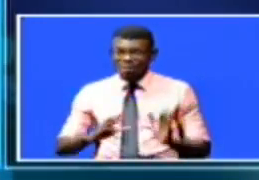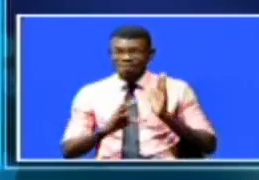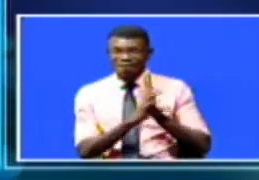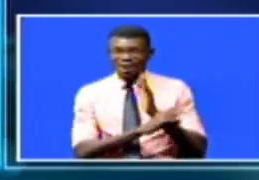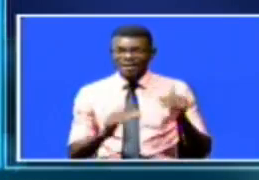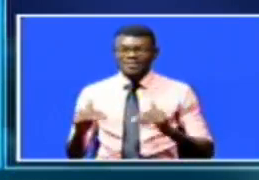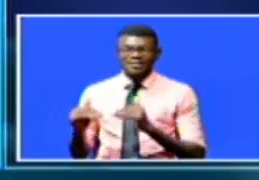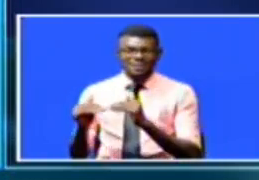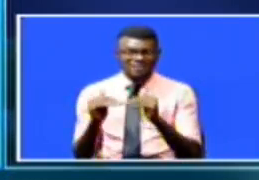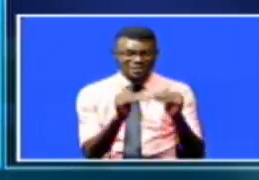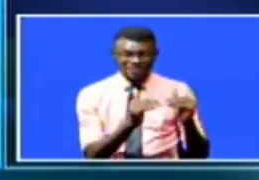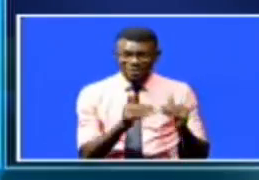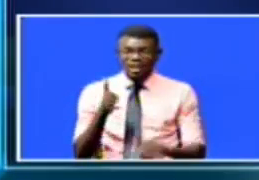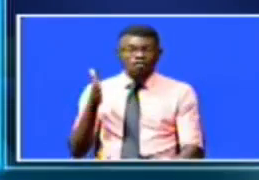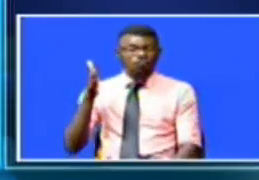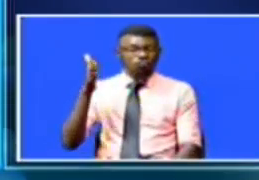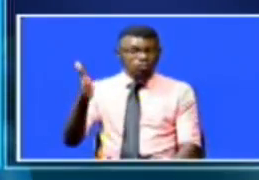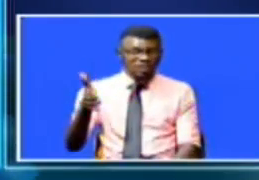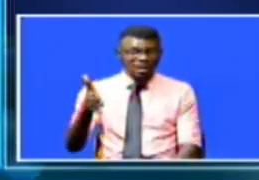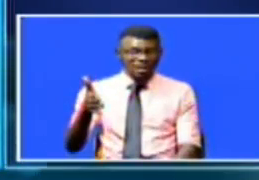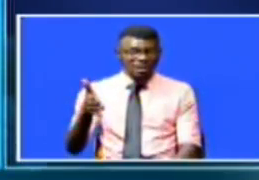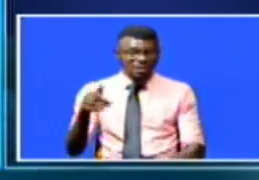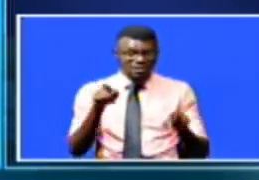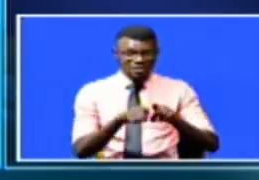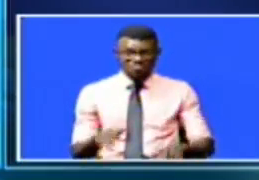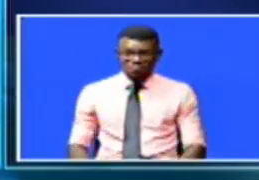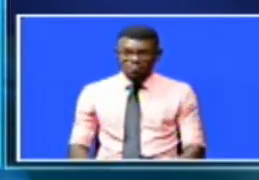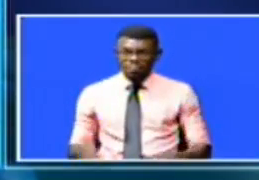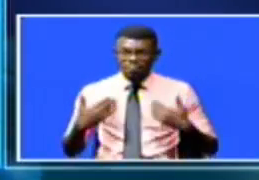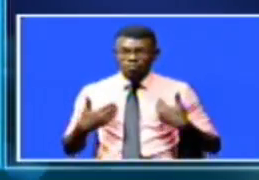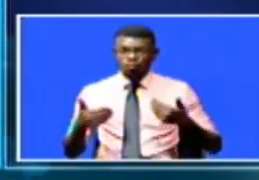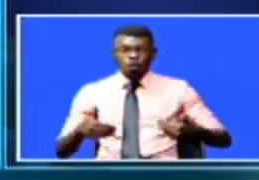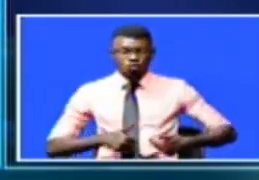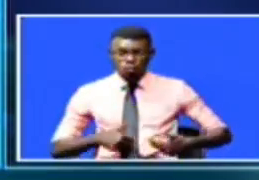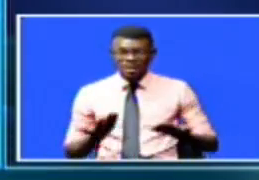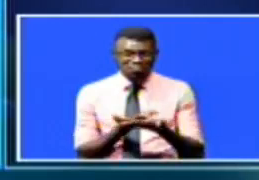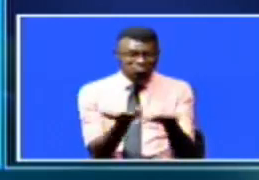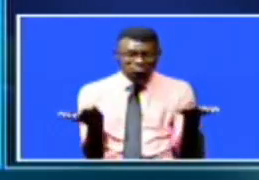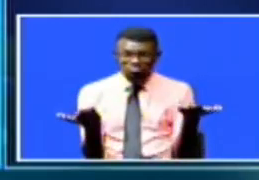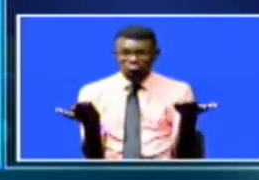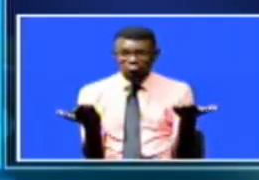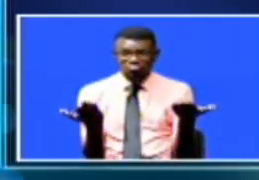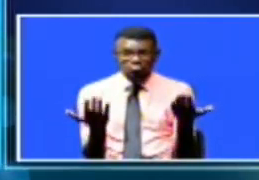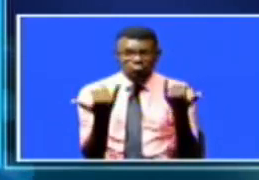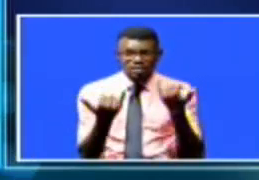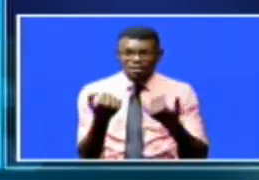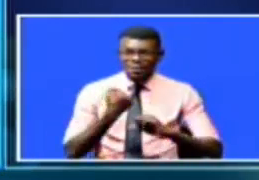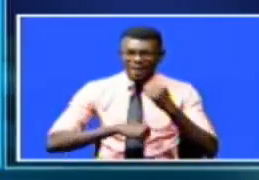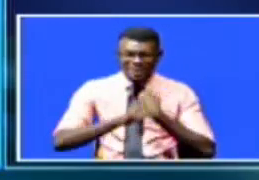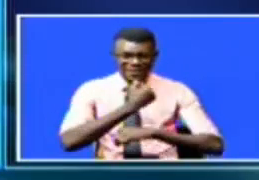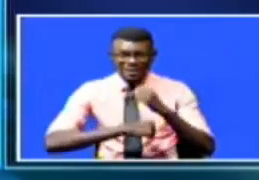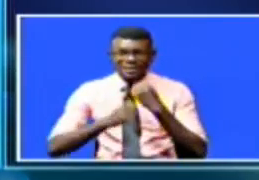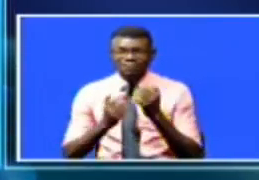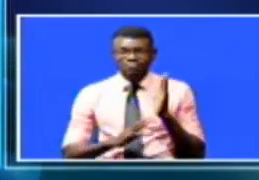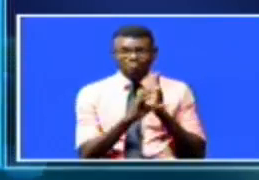for the future of this nation, and the younger generation who are now, you know, becoming active in